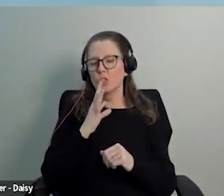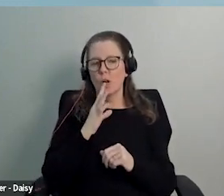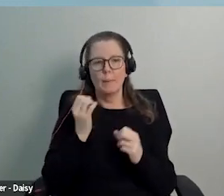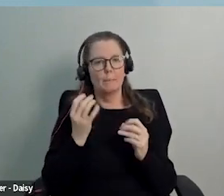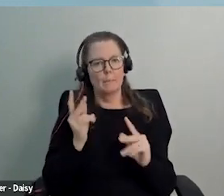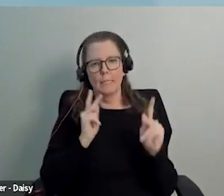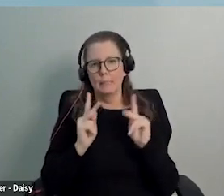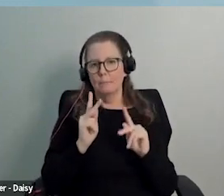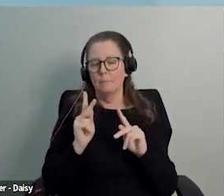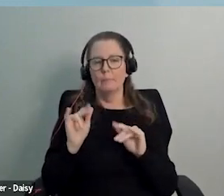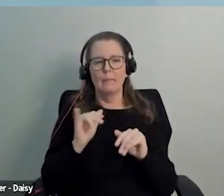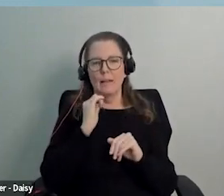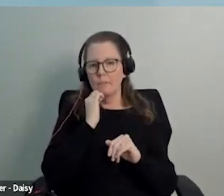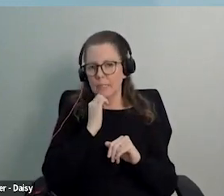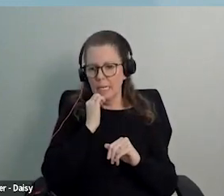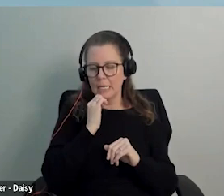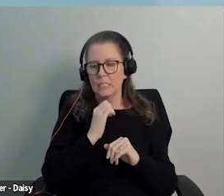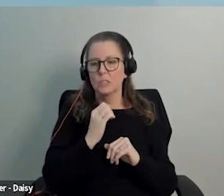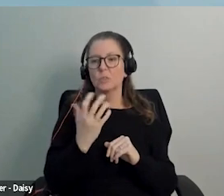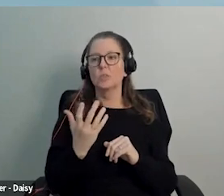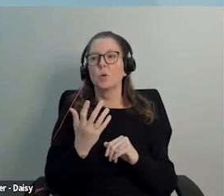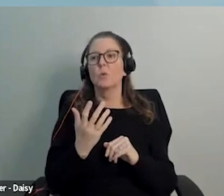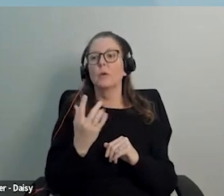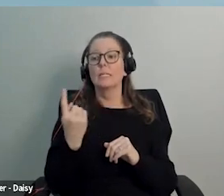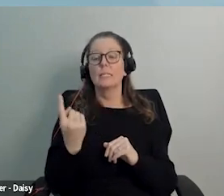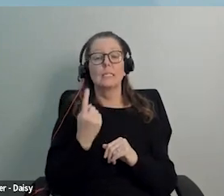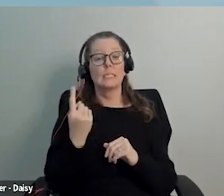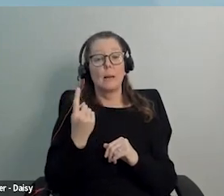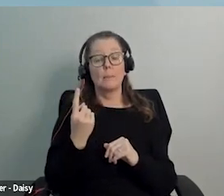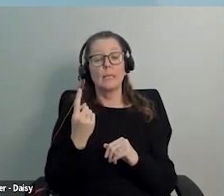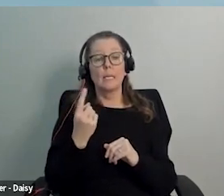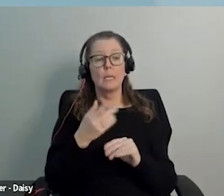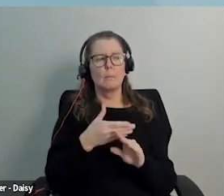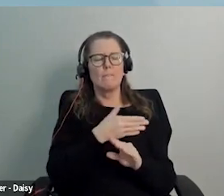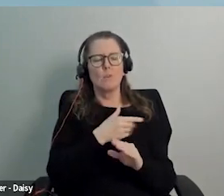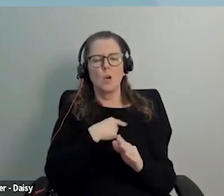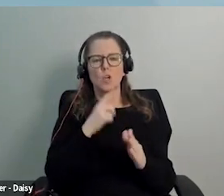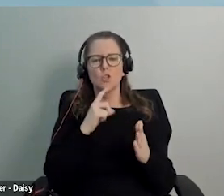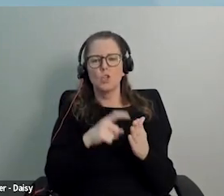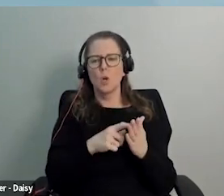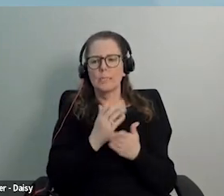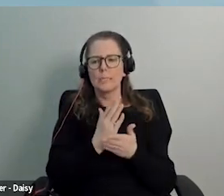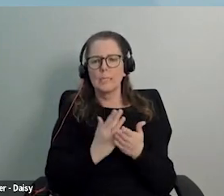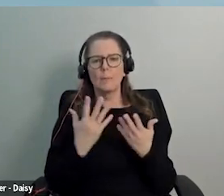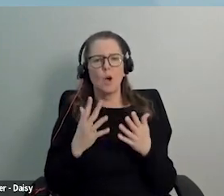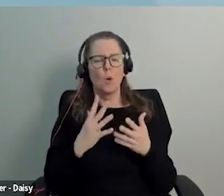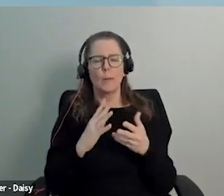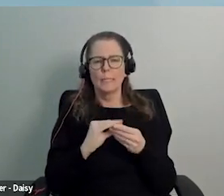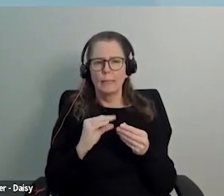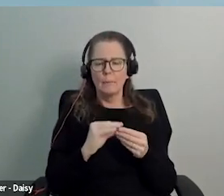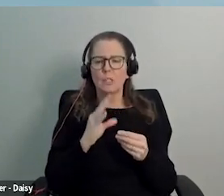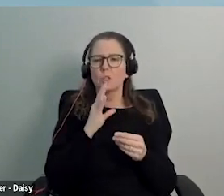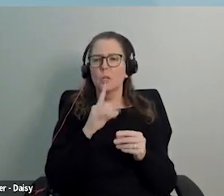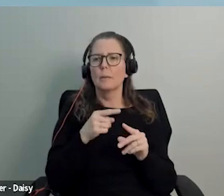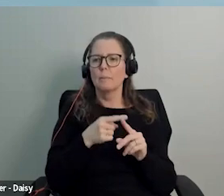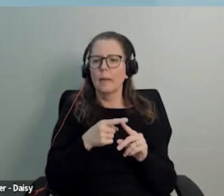day. Here are my tips, and something that folks alluded to earlier on today as well is that if